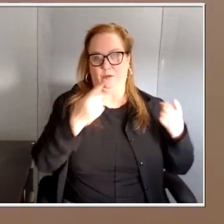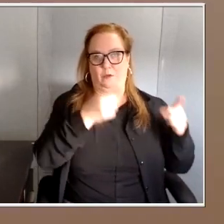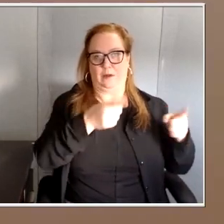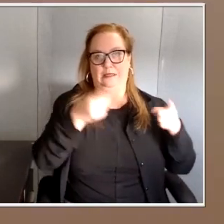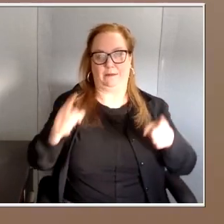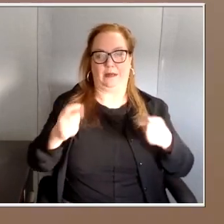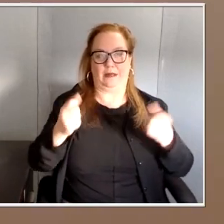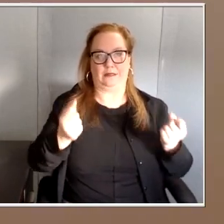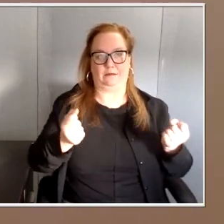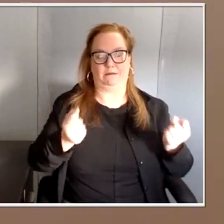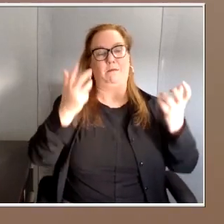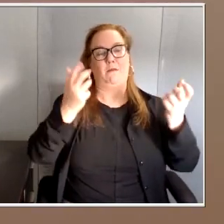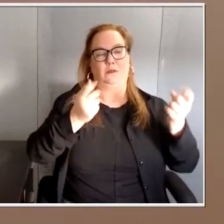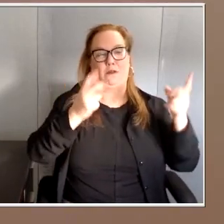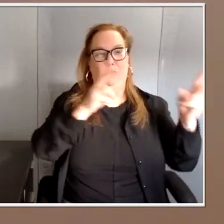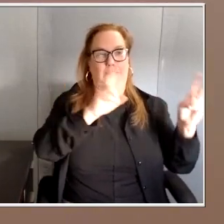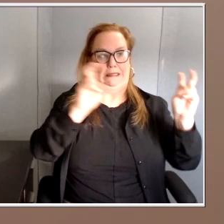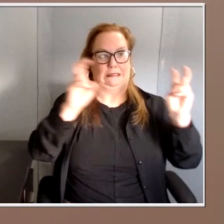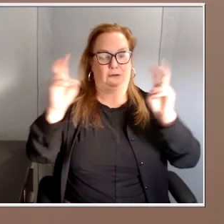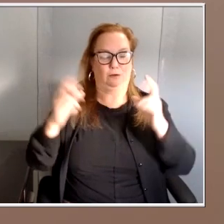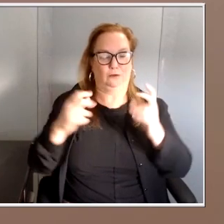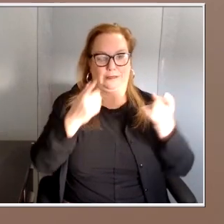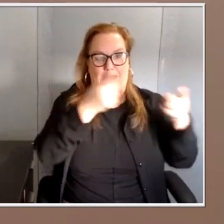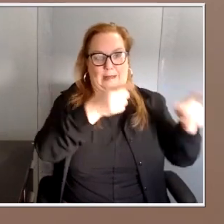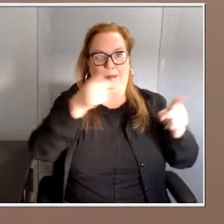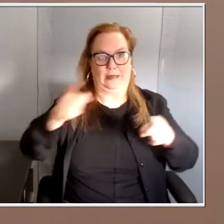that's multifactorial.